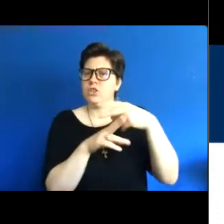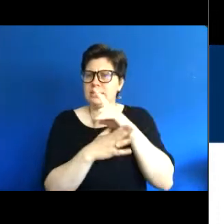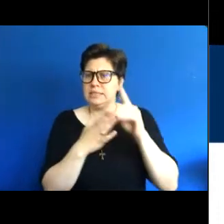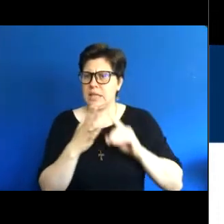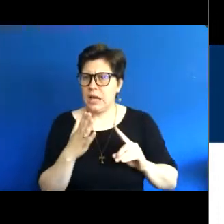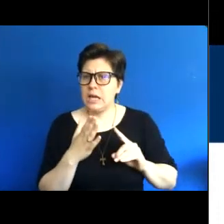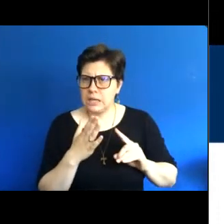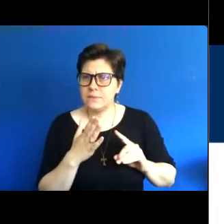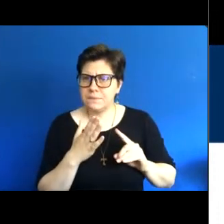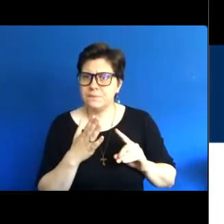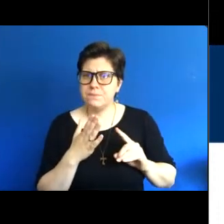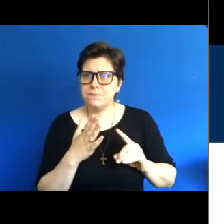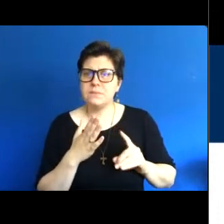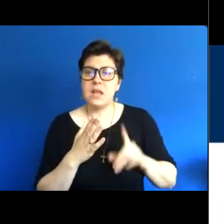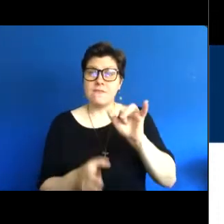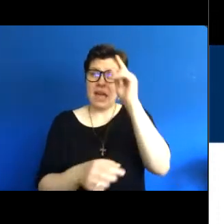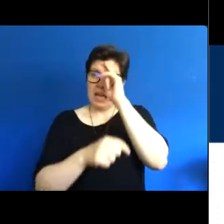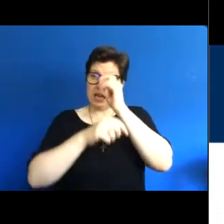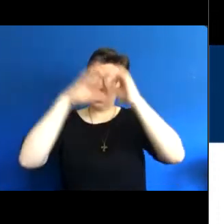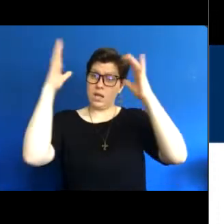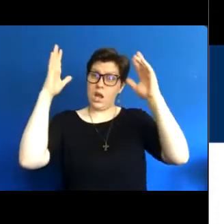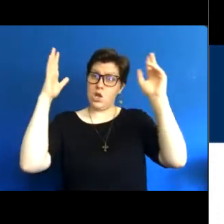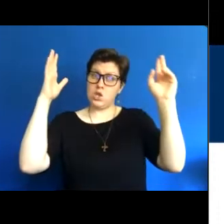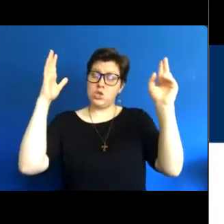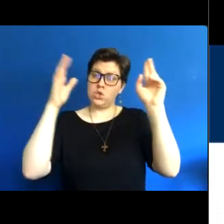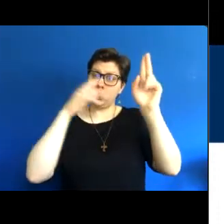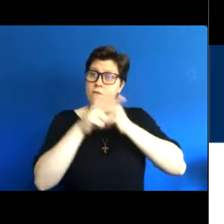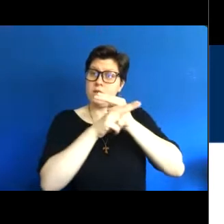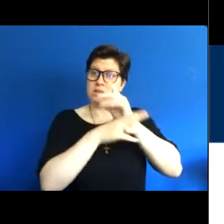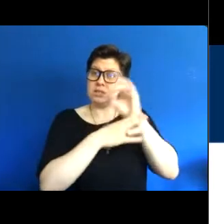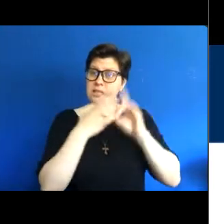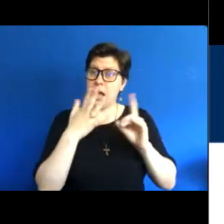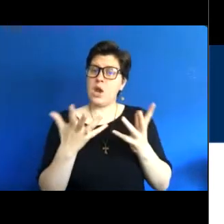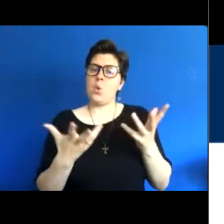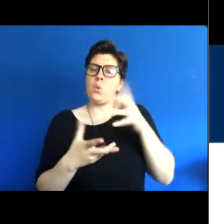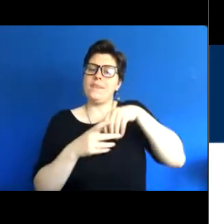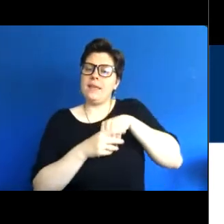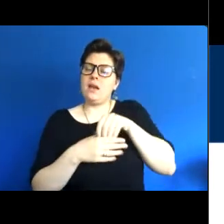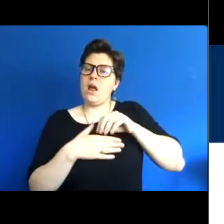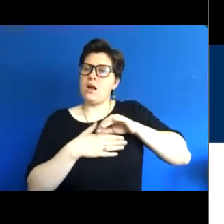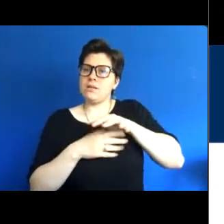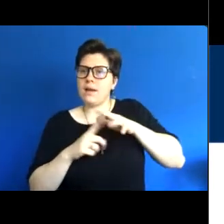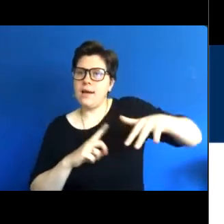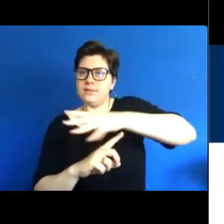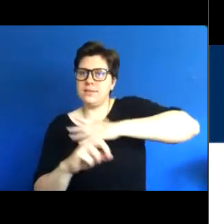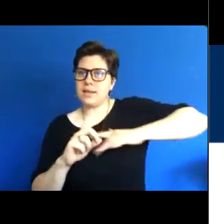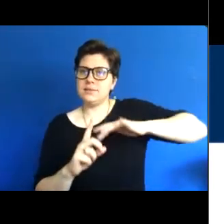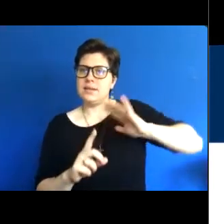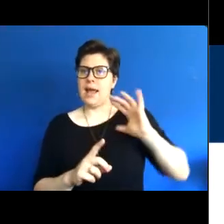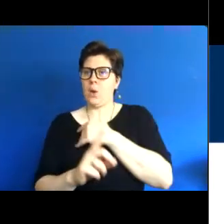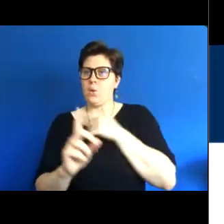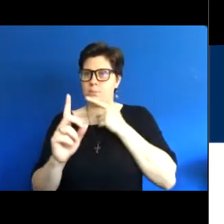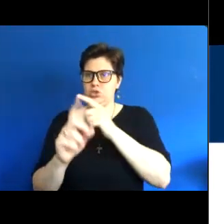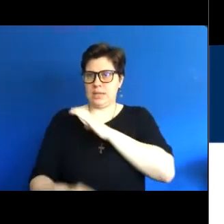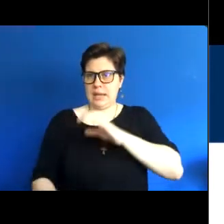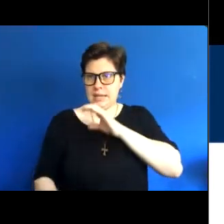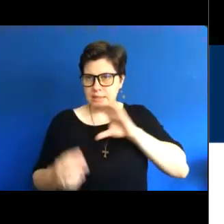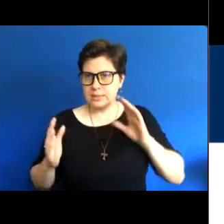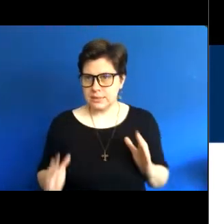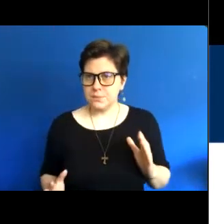put the vision of universal design within the context of our mission as catechists. So we are all here because we